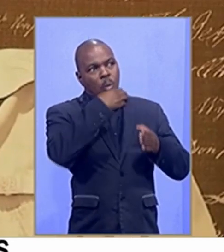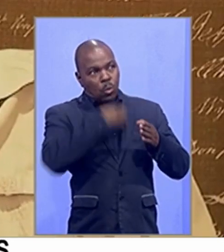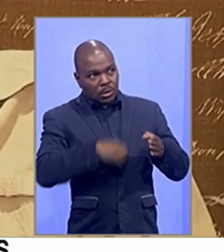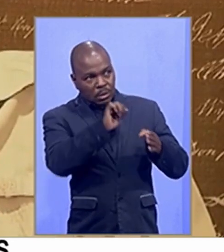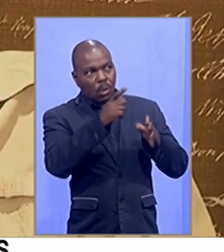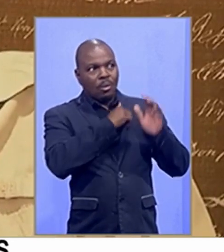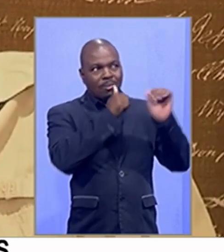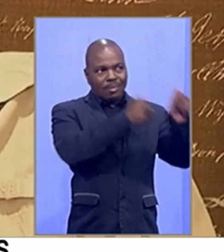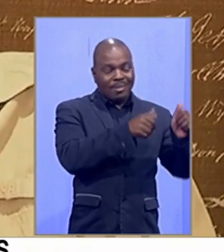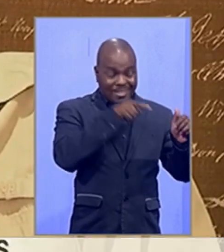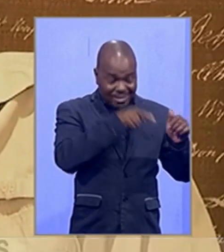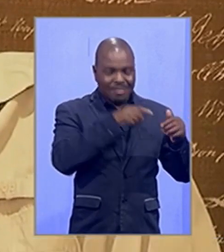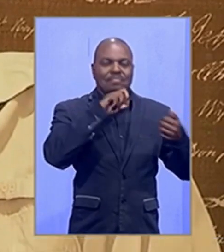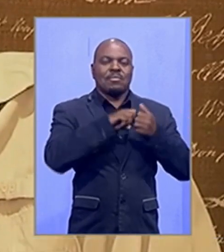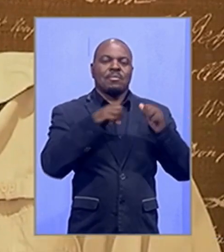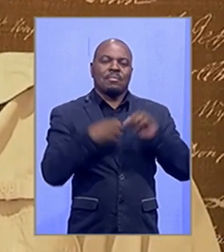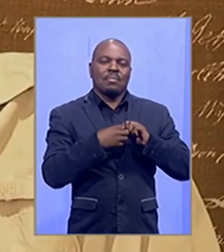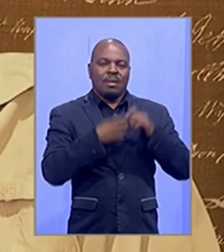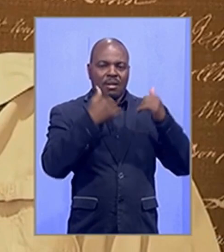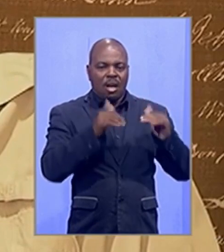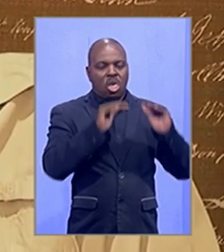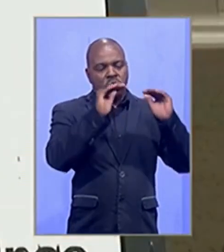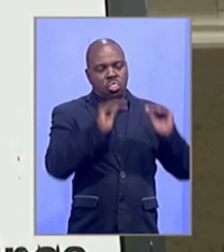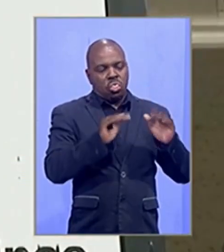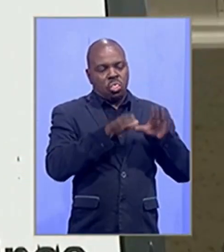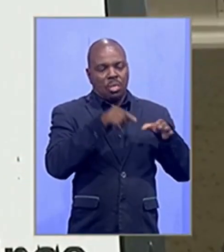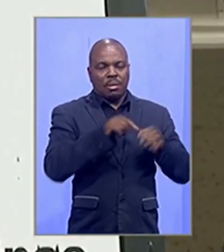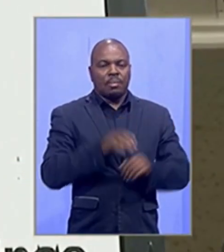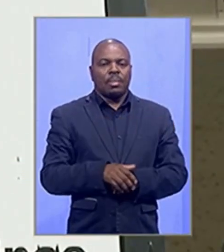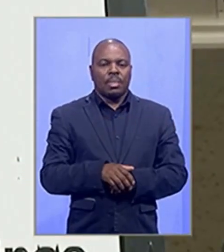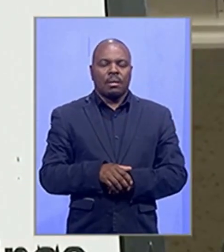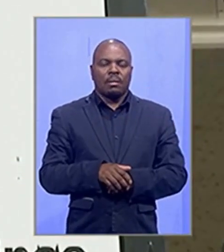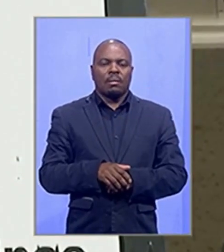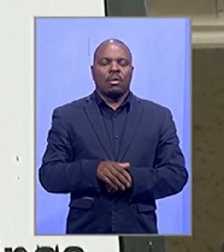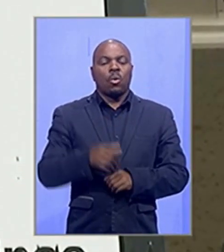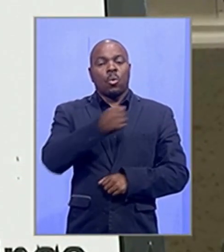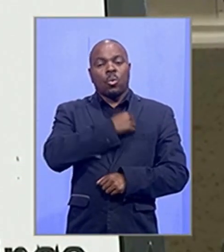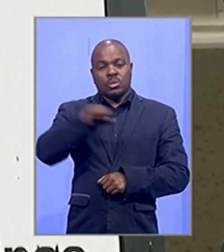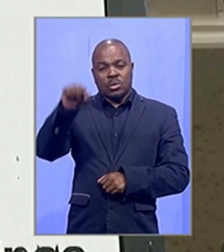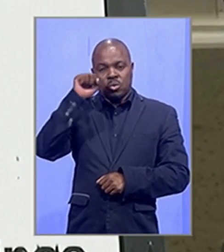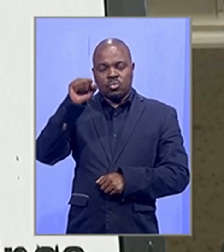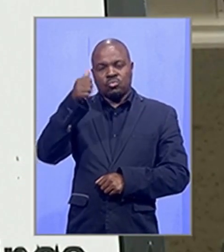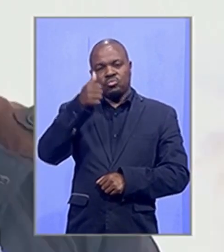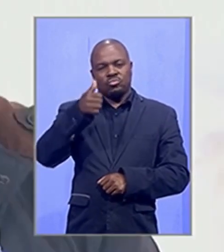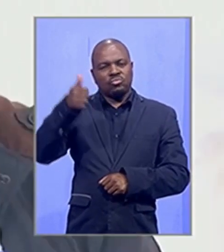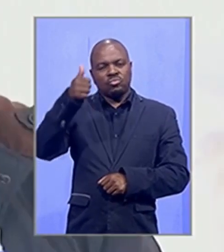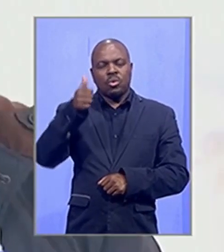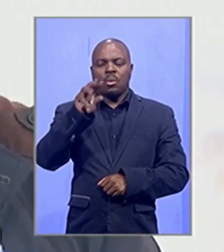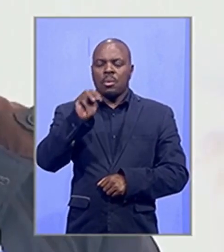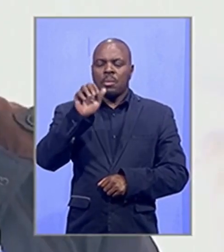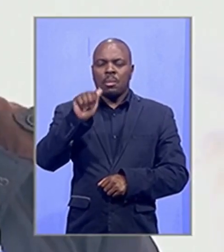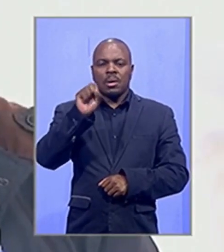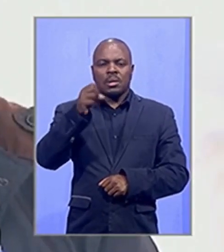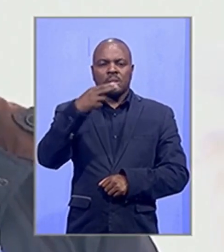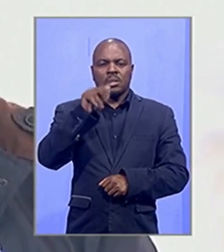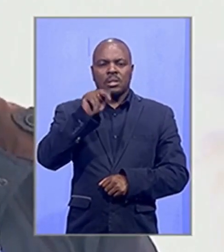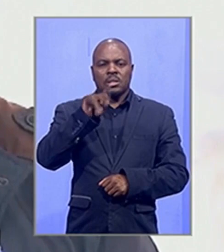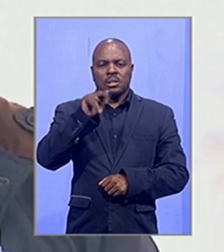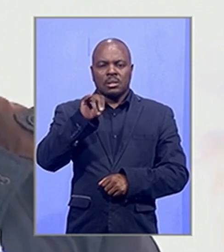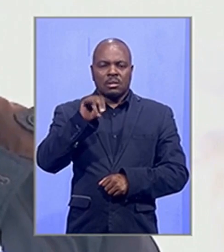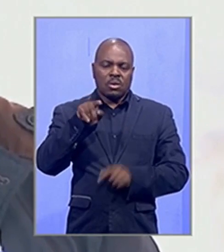brought this organization to the level where it is. Mokwaledi wa maloba wa Khosatu kwa Free State Sam Mashinini o ne a ntshiwa mo maemong a